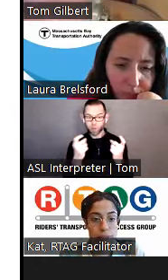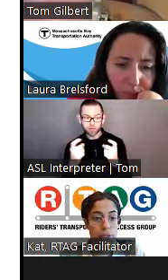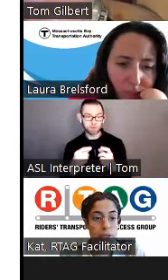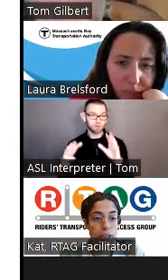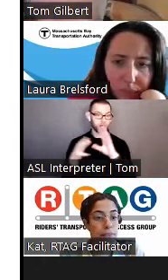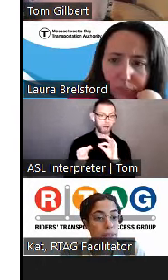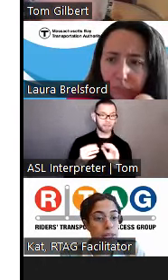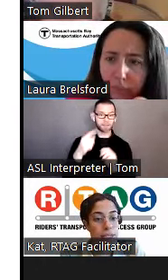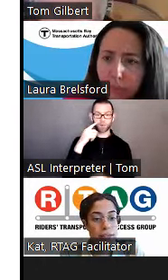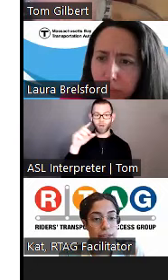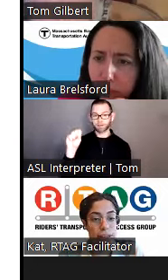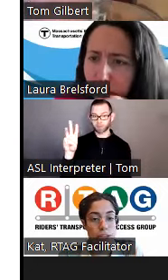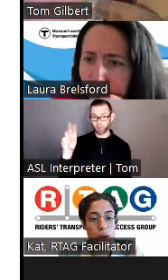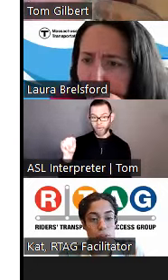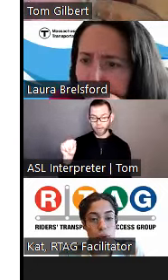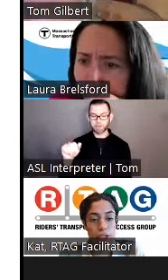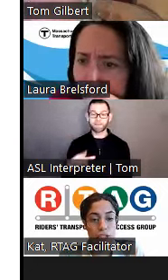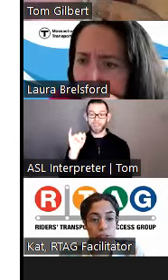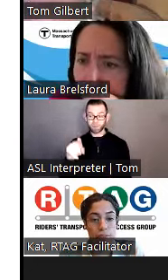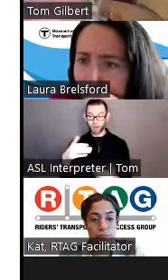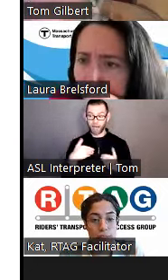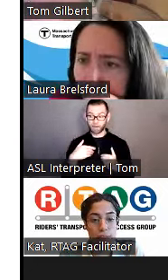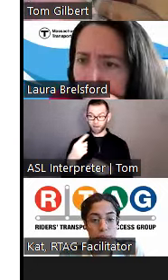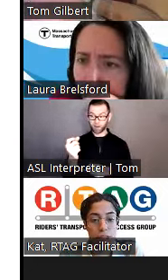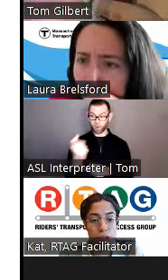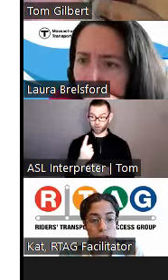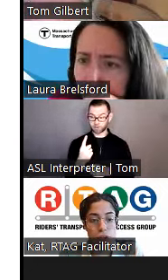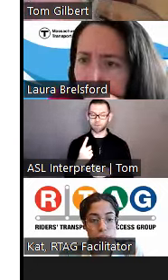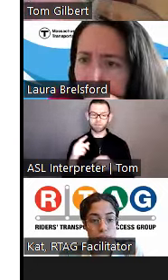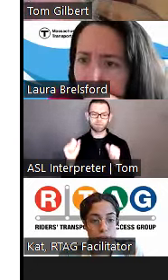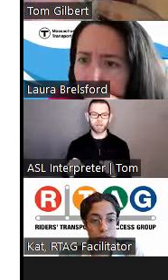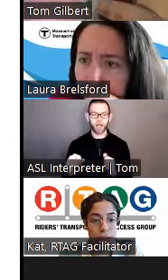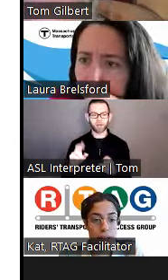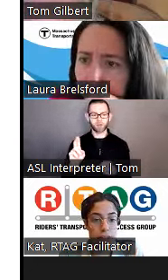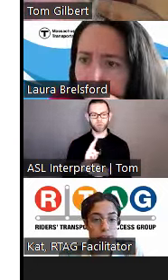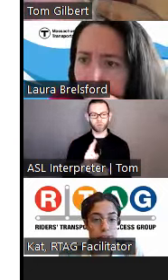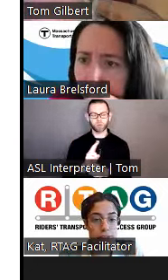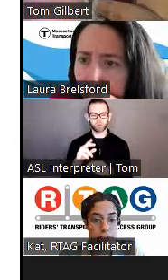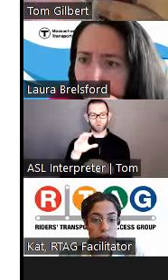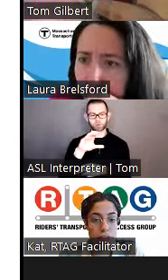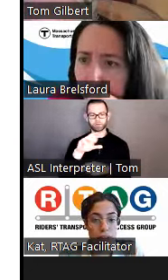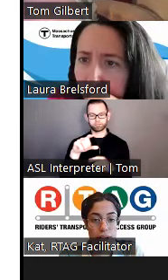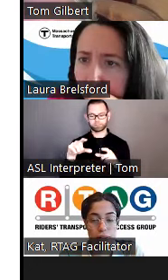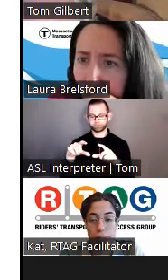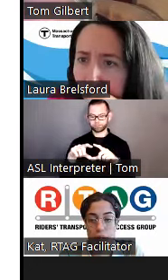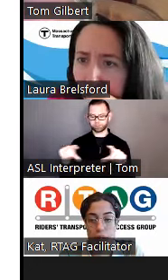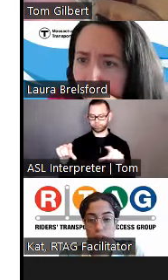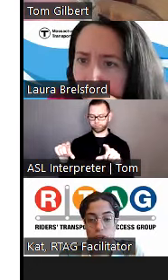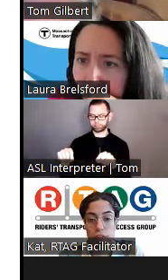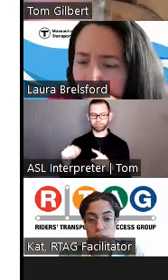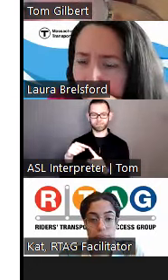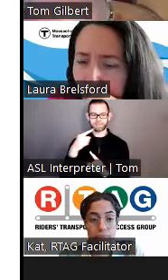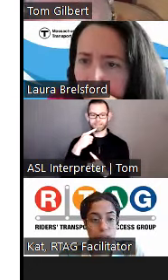system-wide accessibility. To indicate that you have a question, please use Zoom's raise hand feature located at the bottom